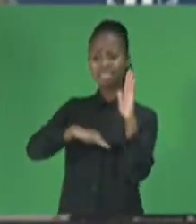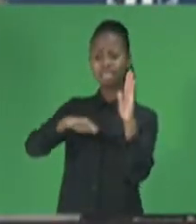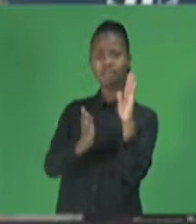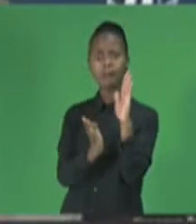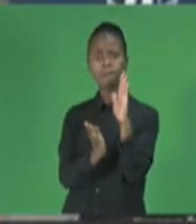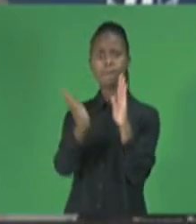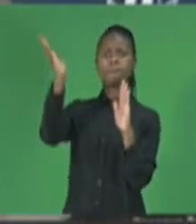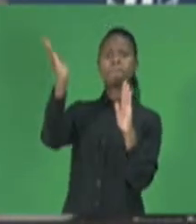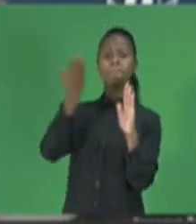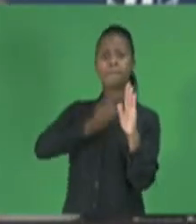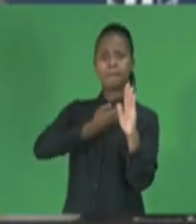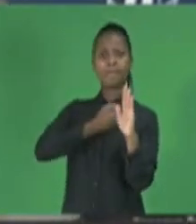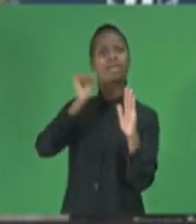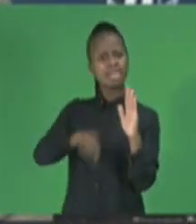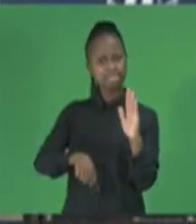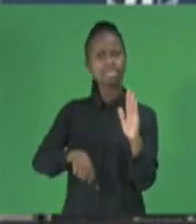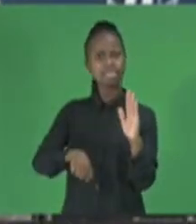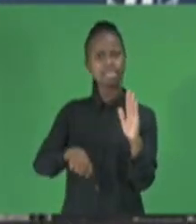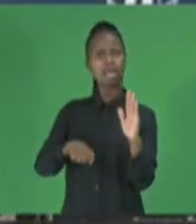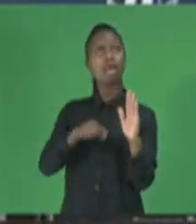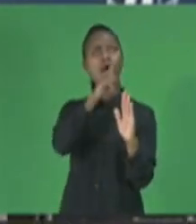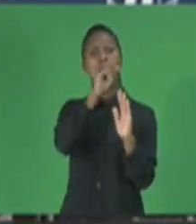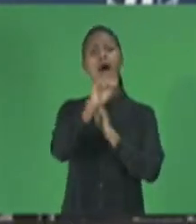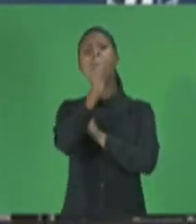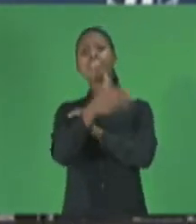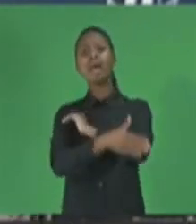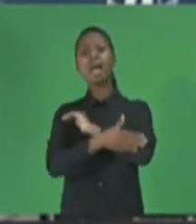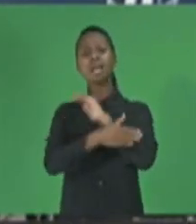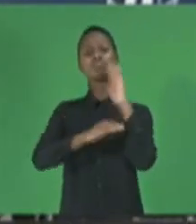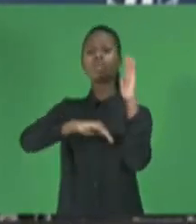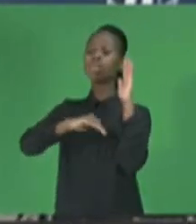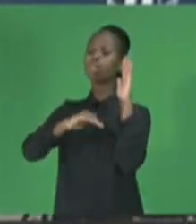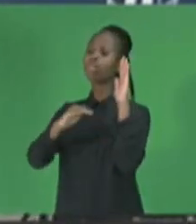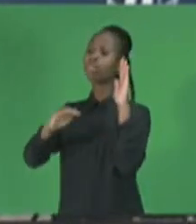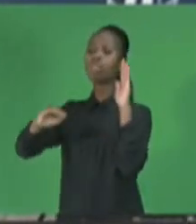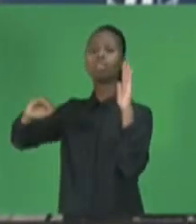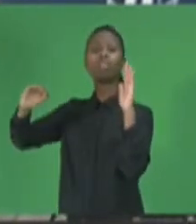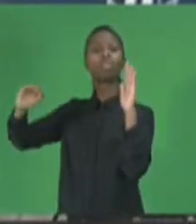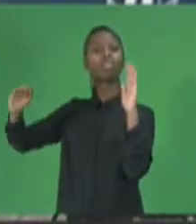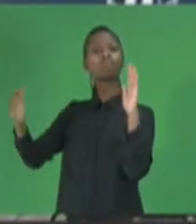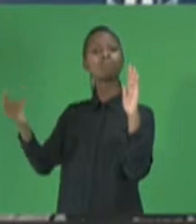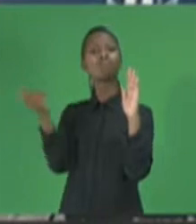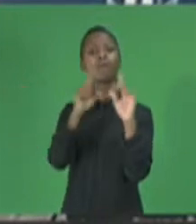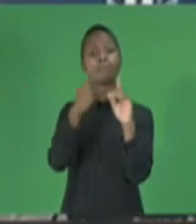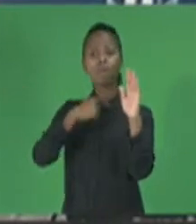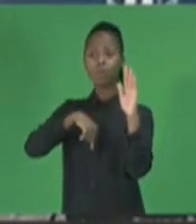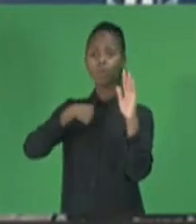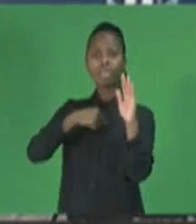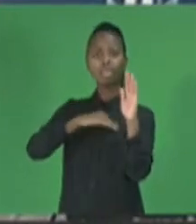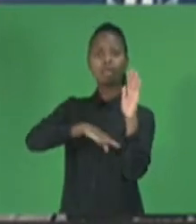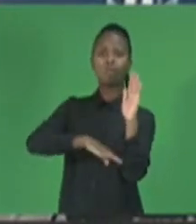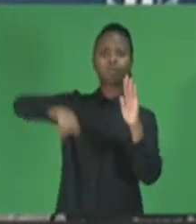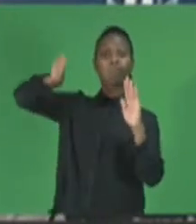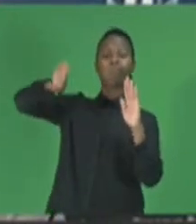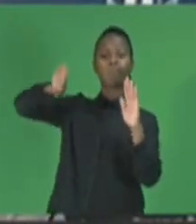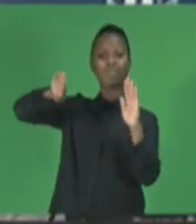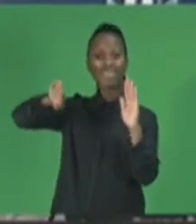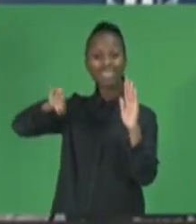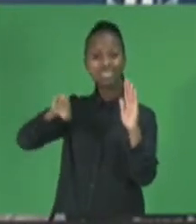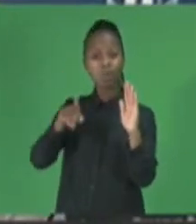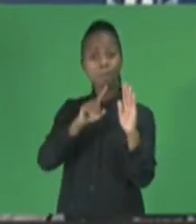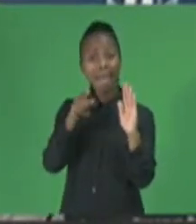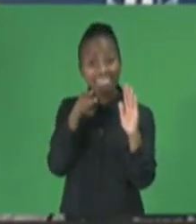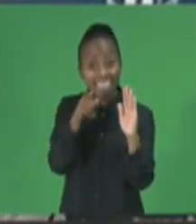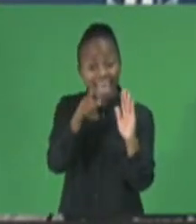than the yield curves elsewhere, and it is that bond yield differential that is in favor of South